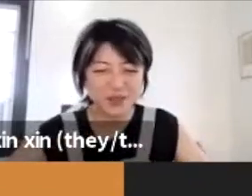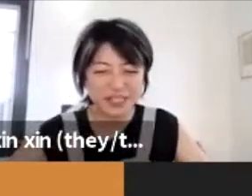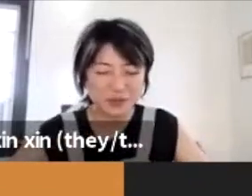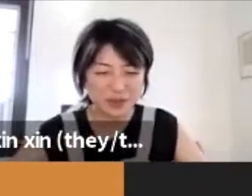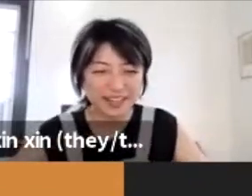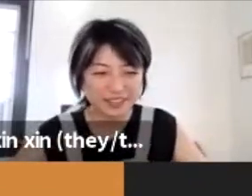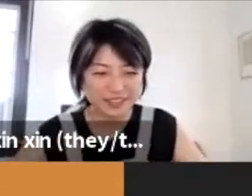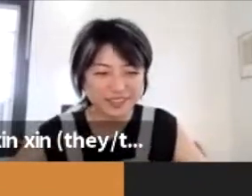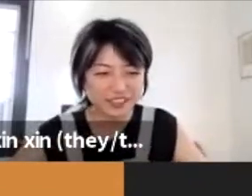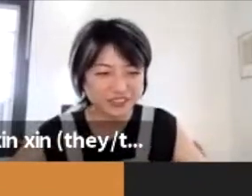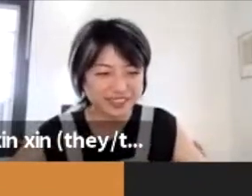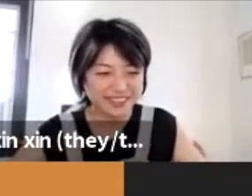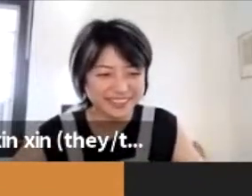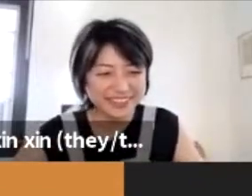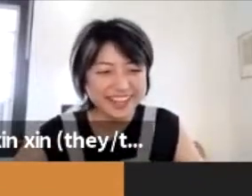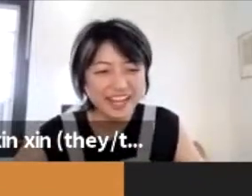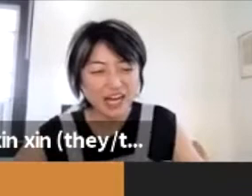can join, it will be kind of difficult.